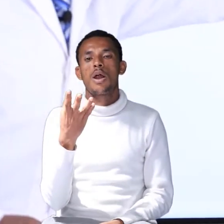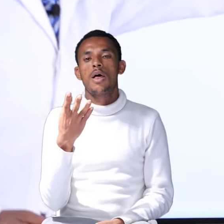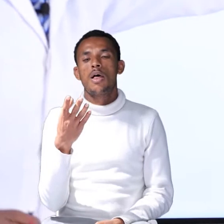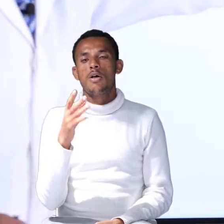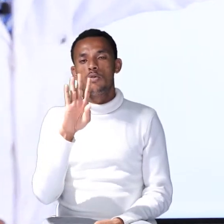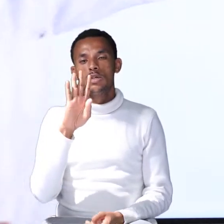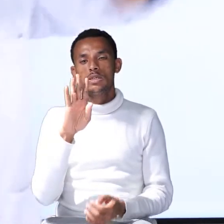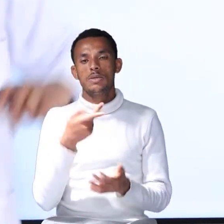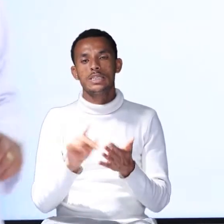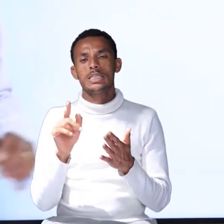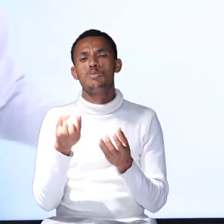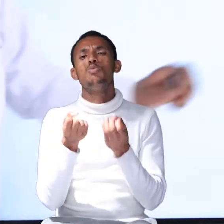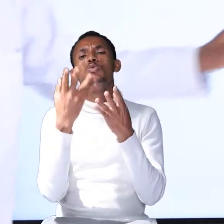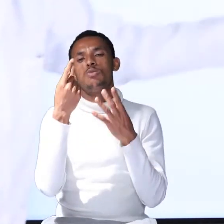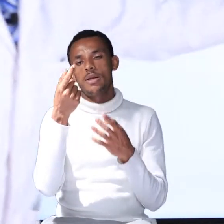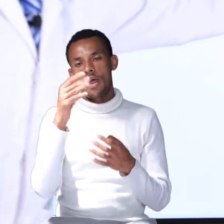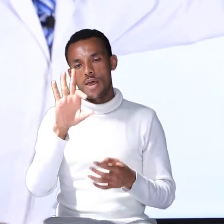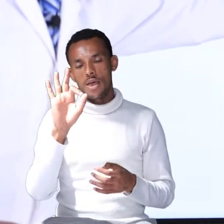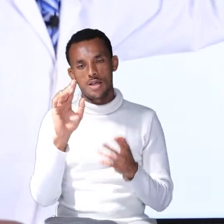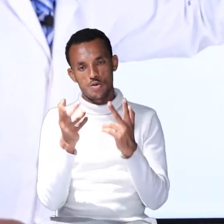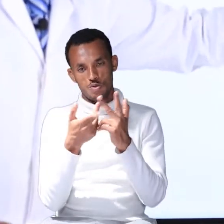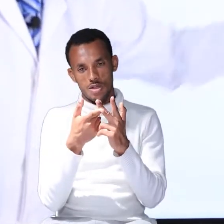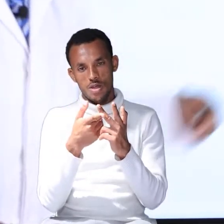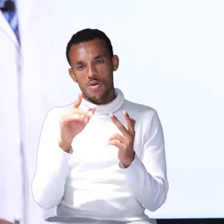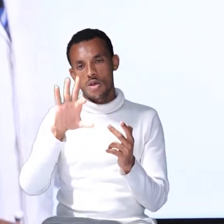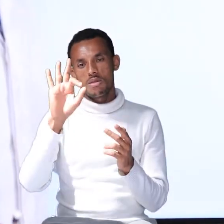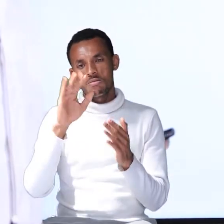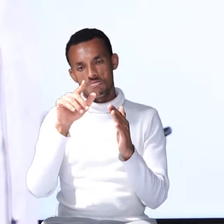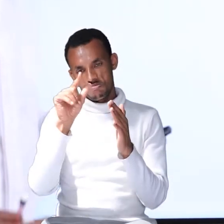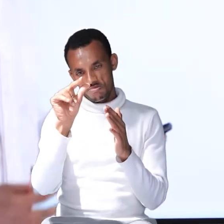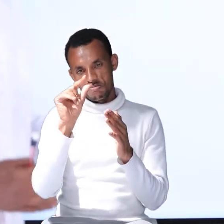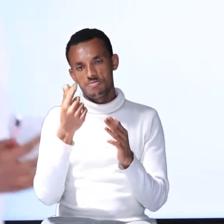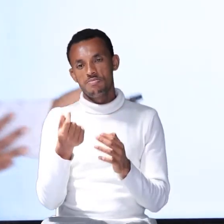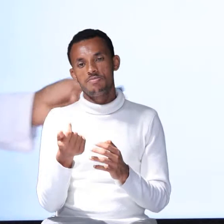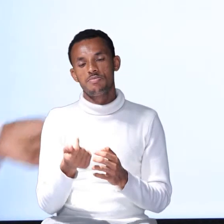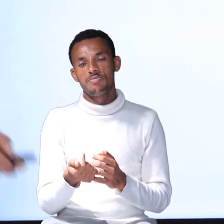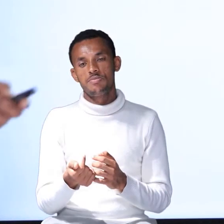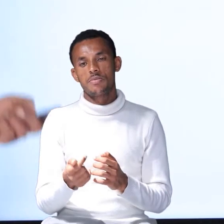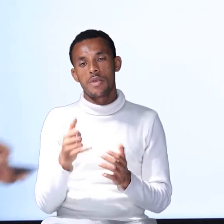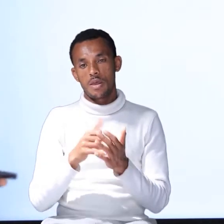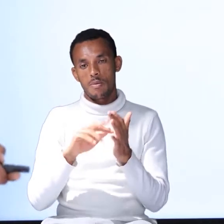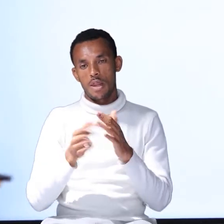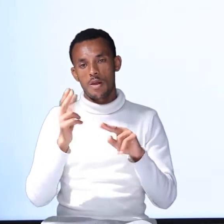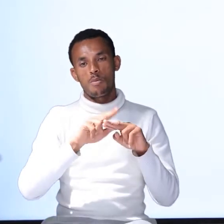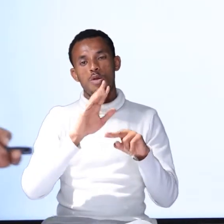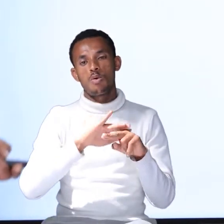fourth person will get, the more amount. The third person will get the least amount. That may depend upon their